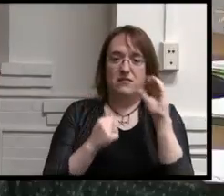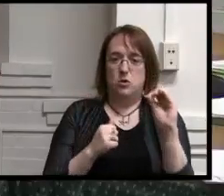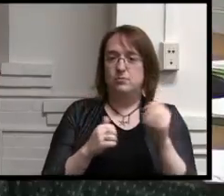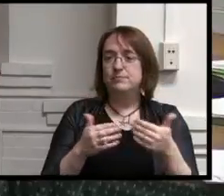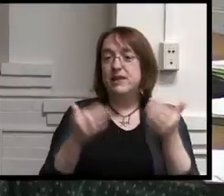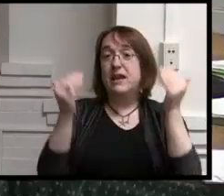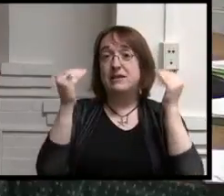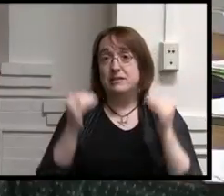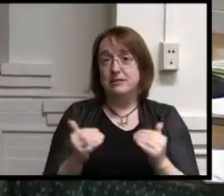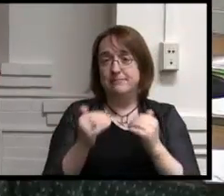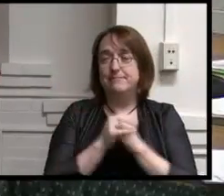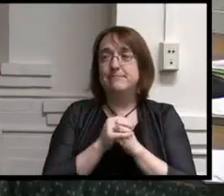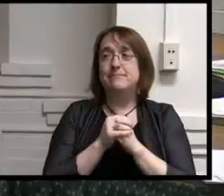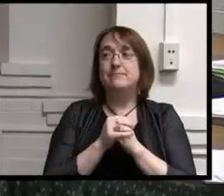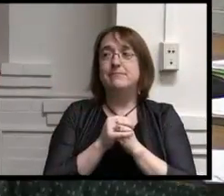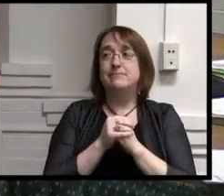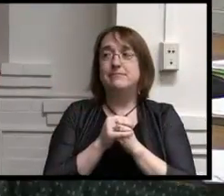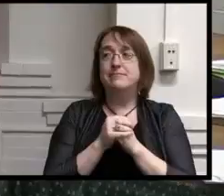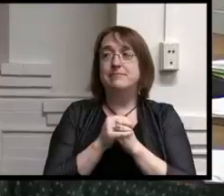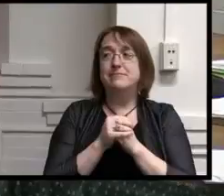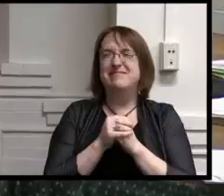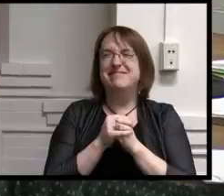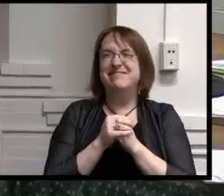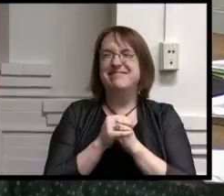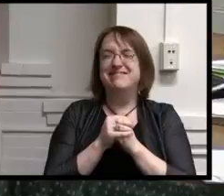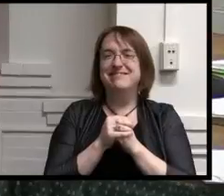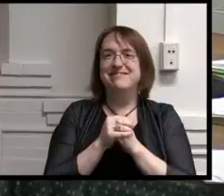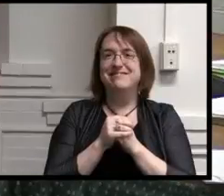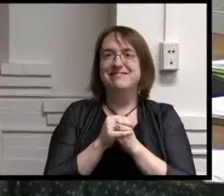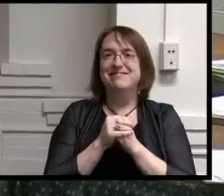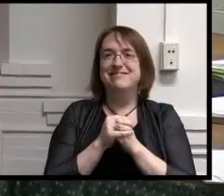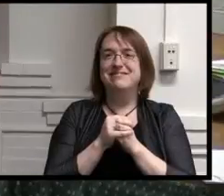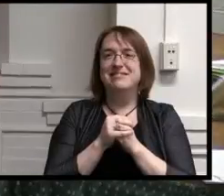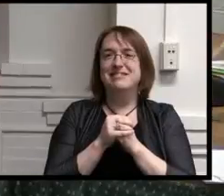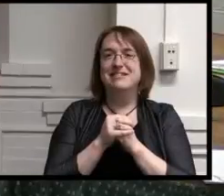next, we have to